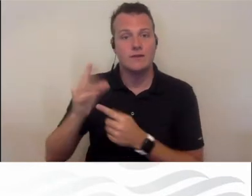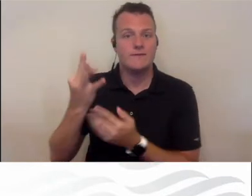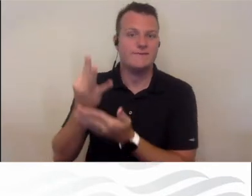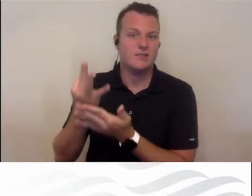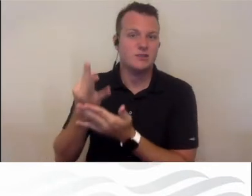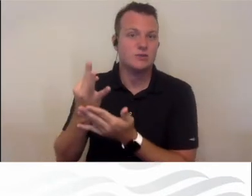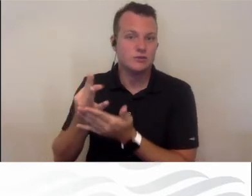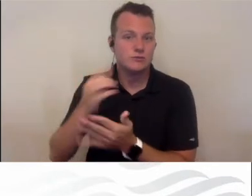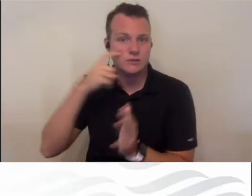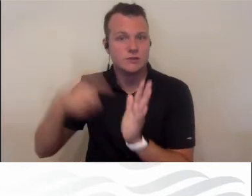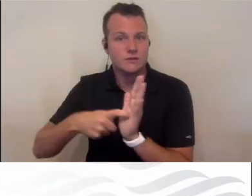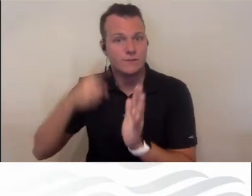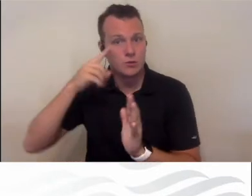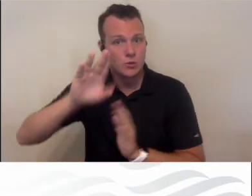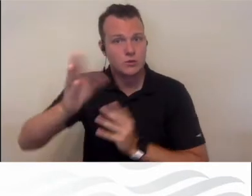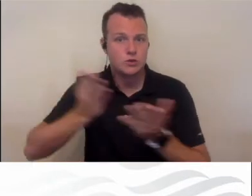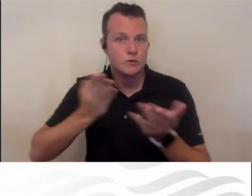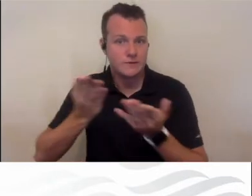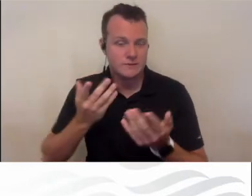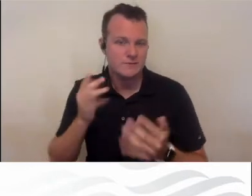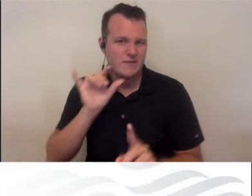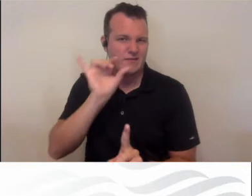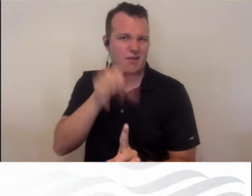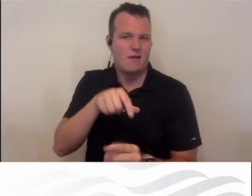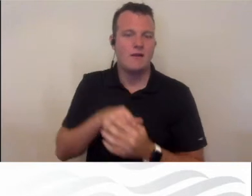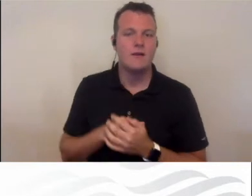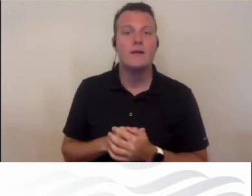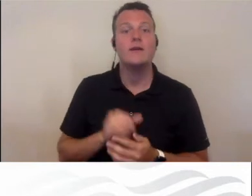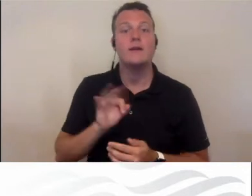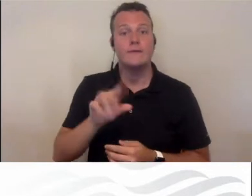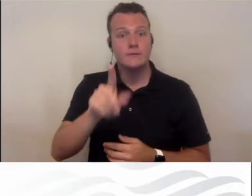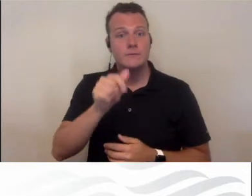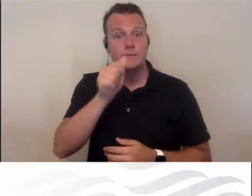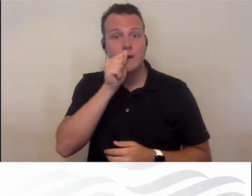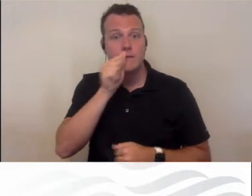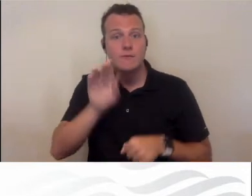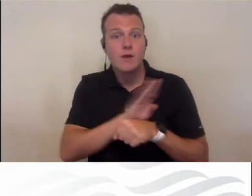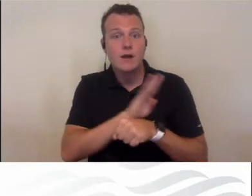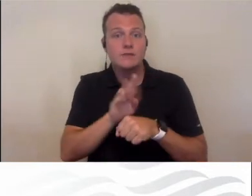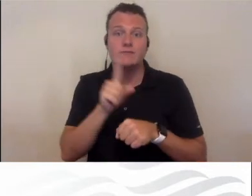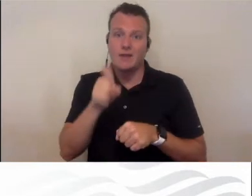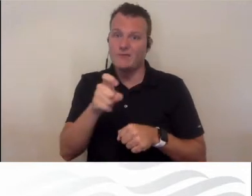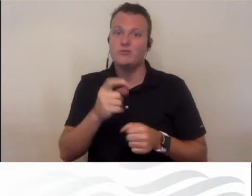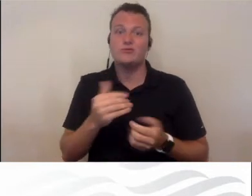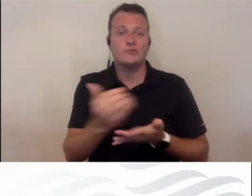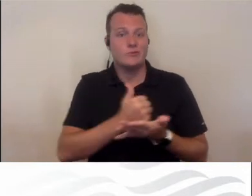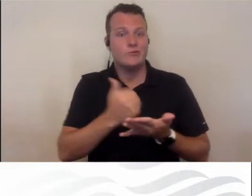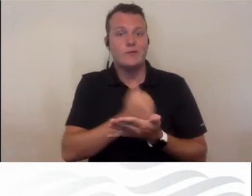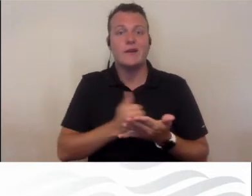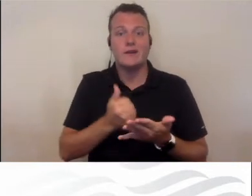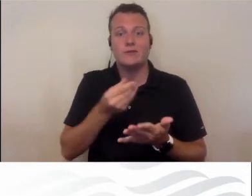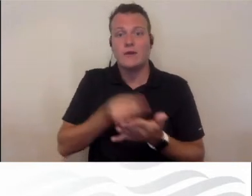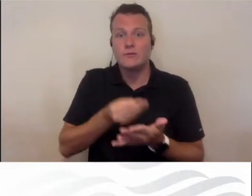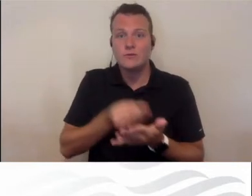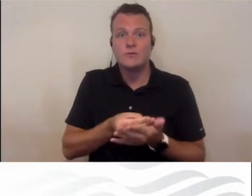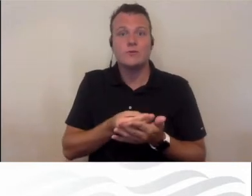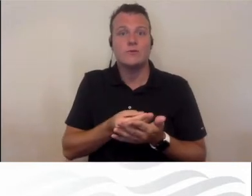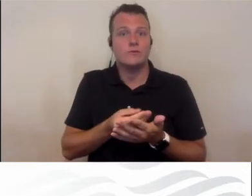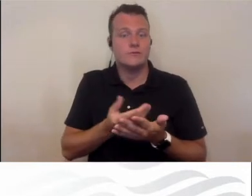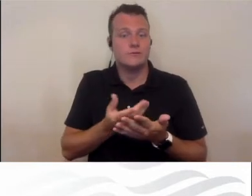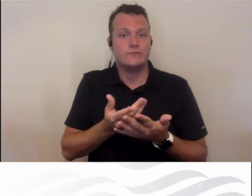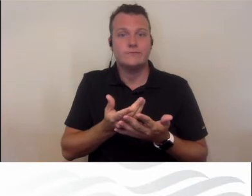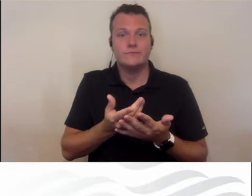for your services. And if you're in a private practice, you have to generate revenue in order to be viable and